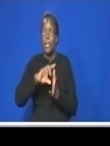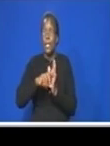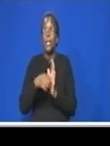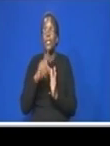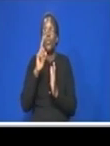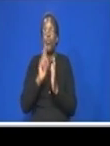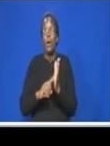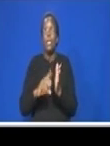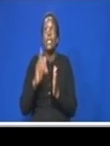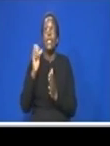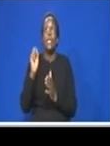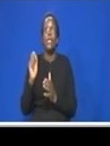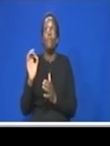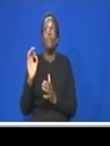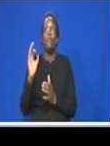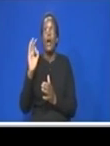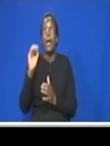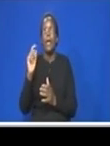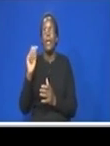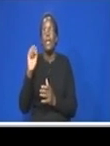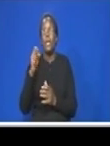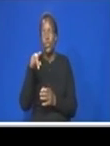what define is all about.